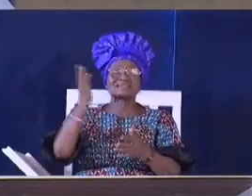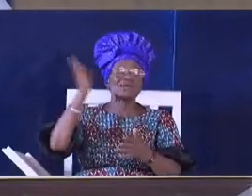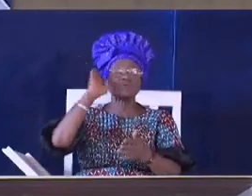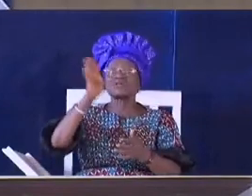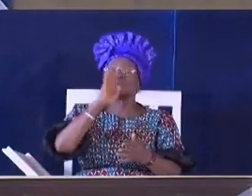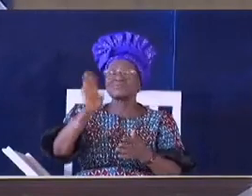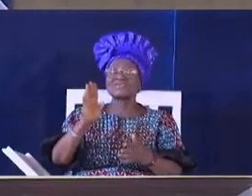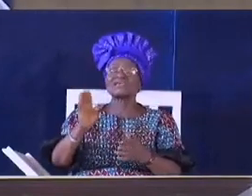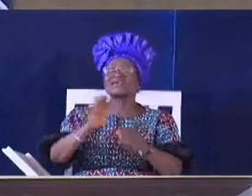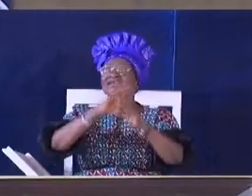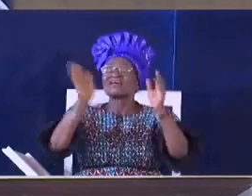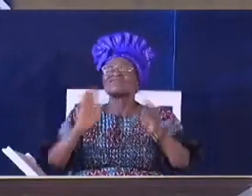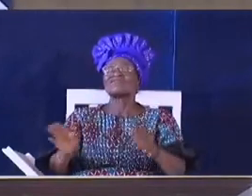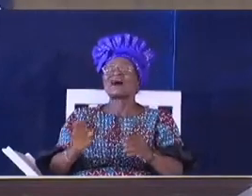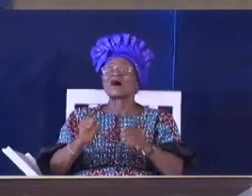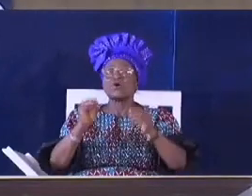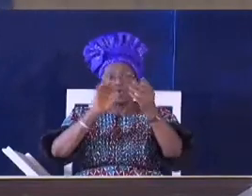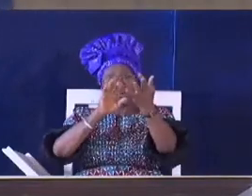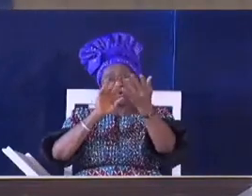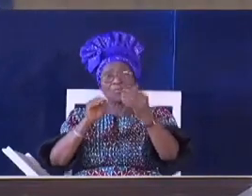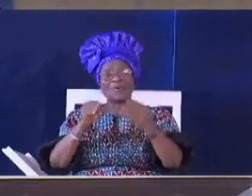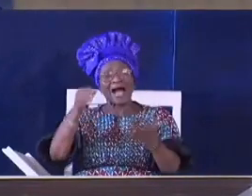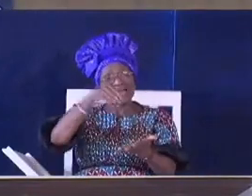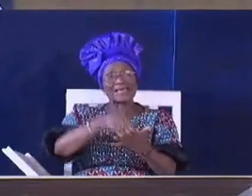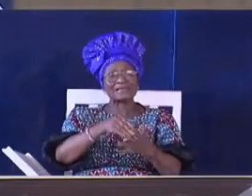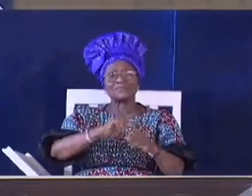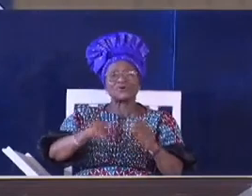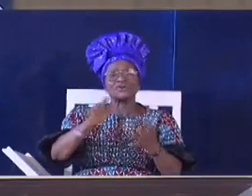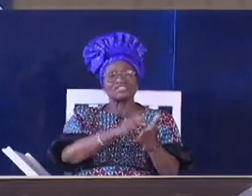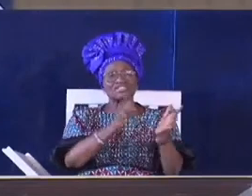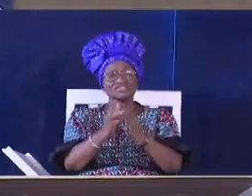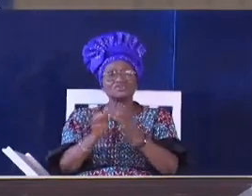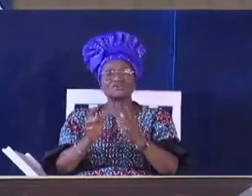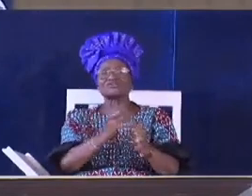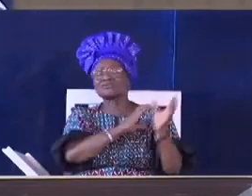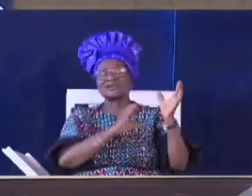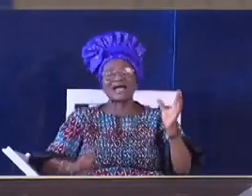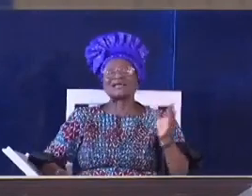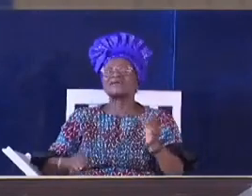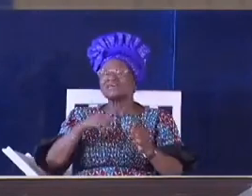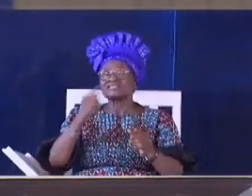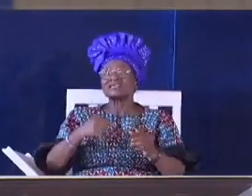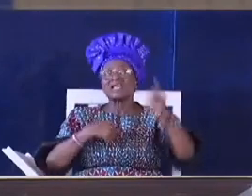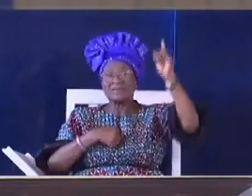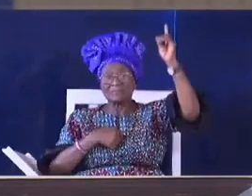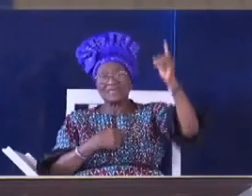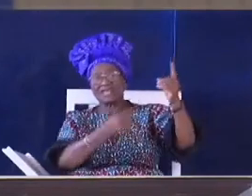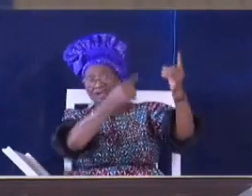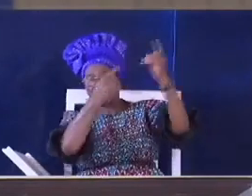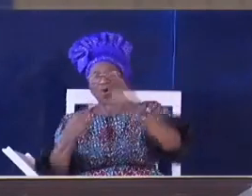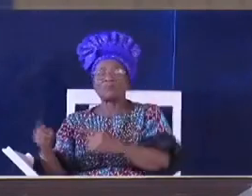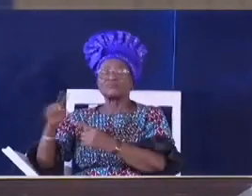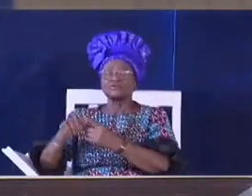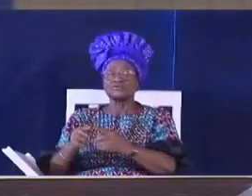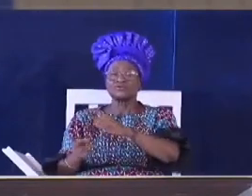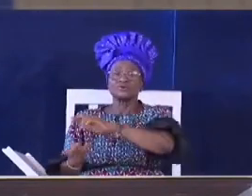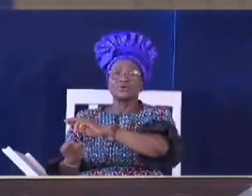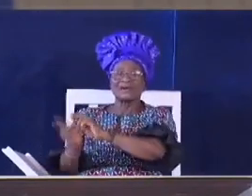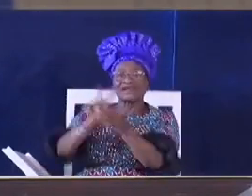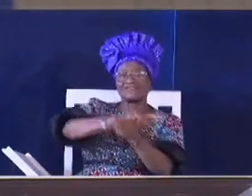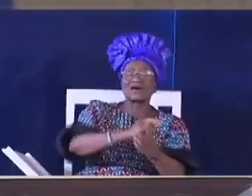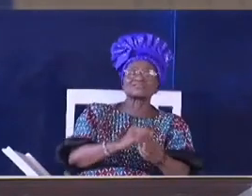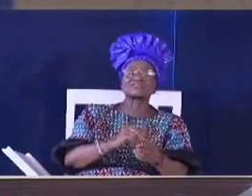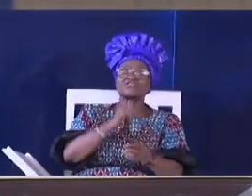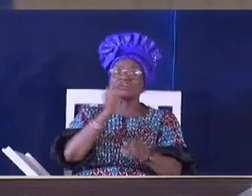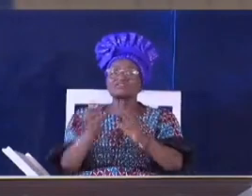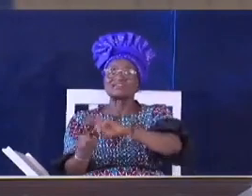But Jesus Christ says, I've come to to reverse the irreversible.